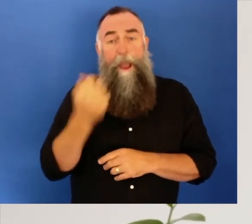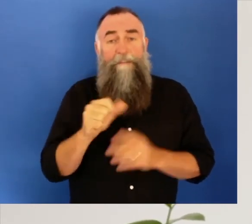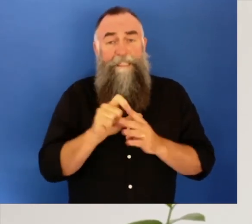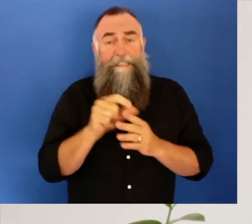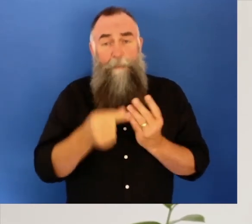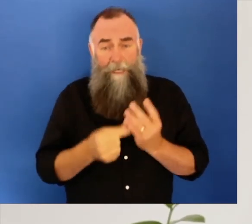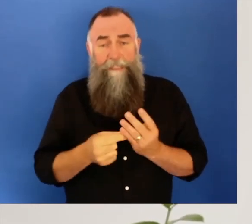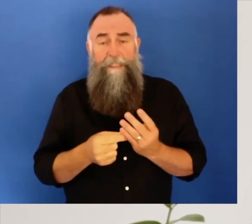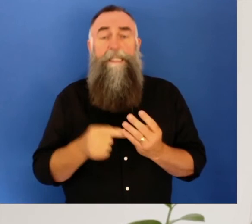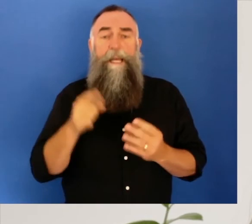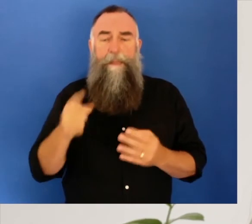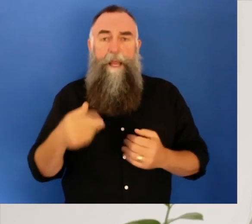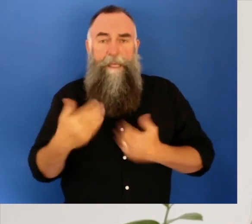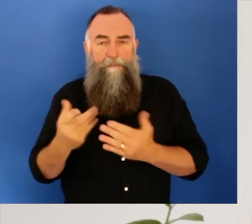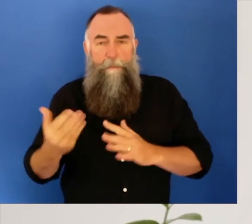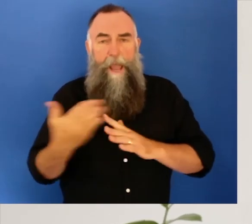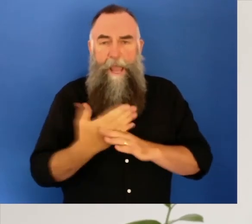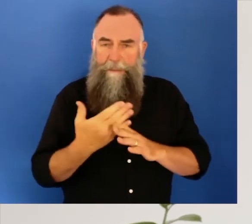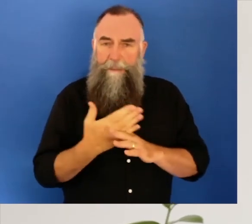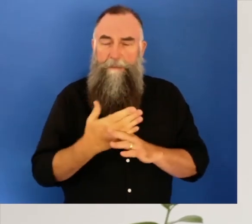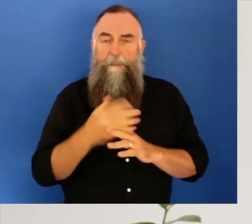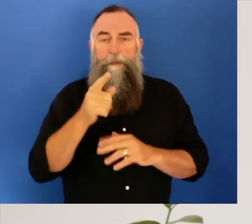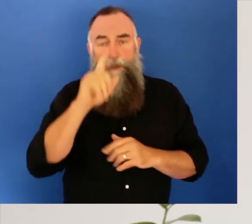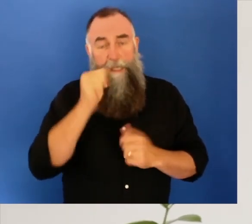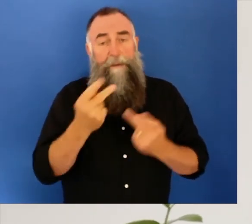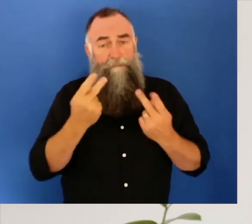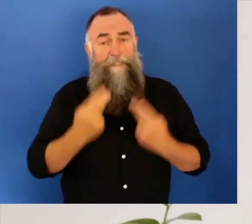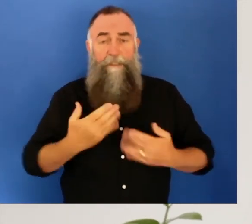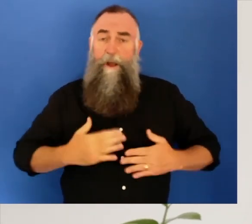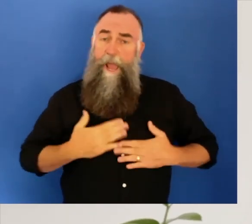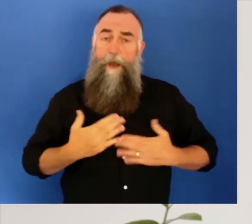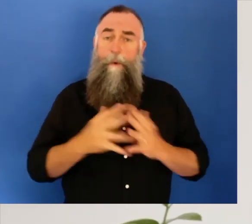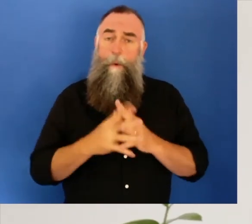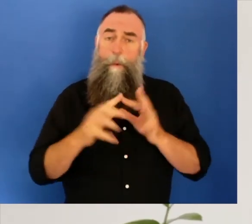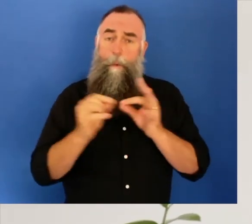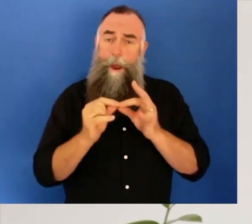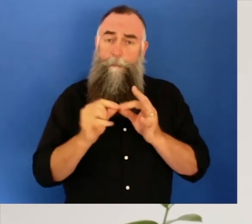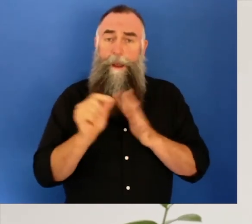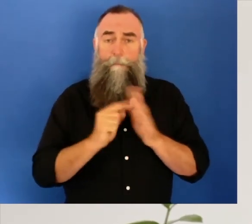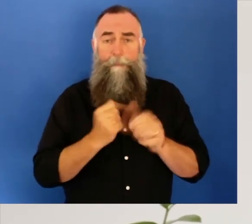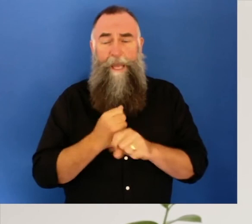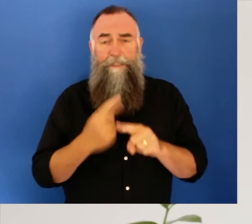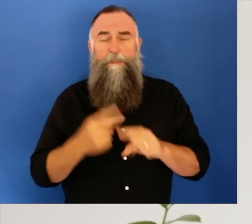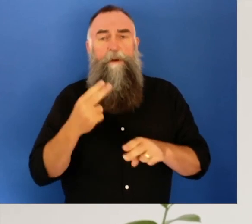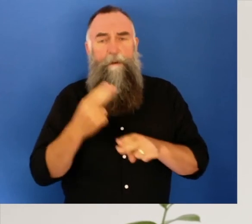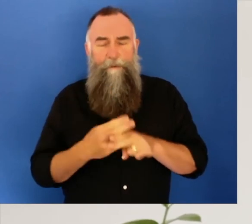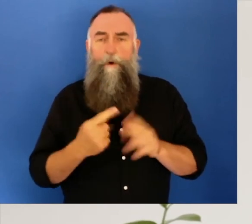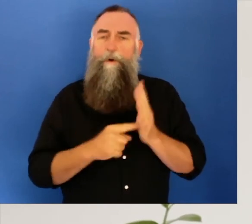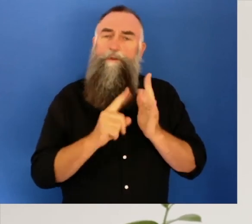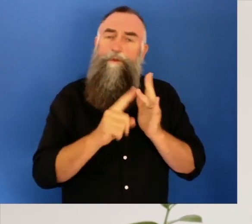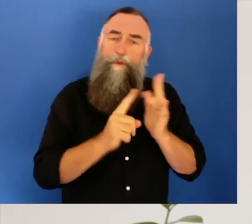and inclusion for women with disability in the domestic and family violence sector. You can visit our